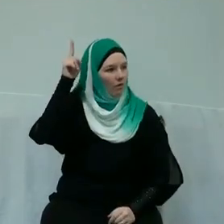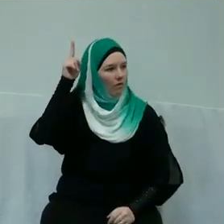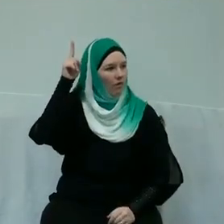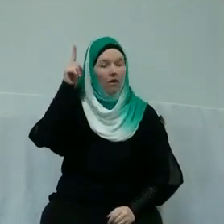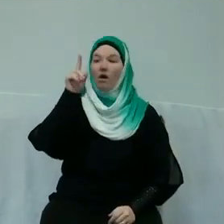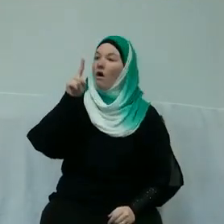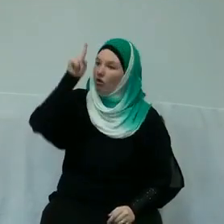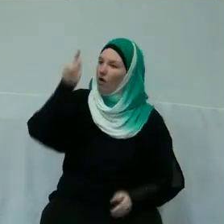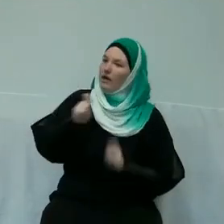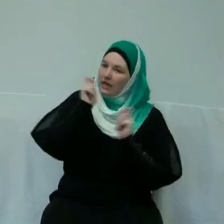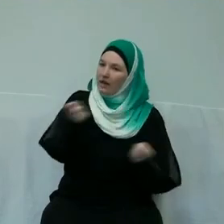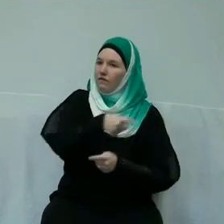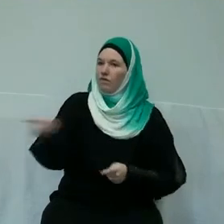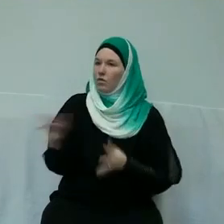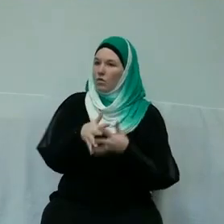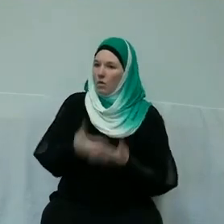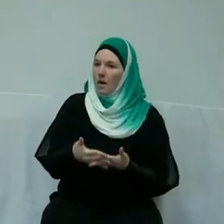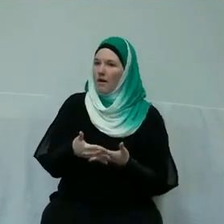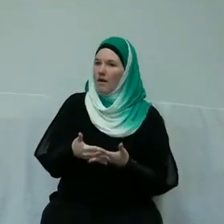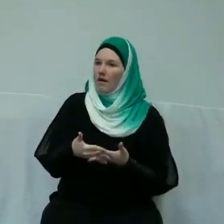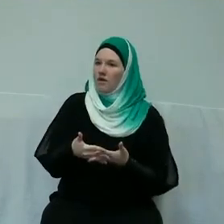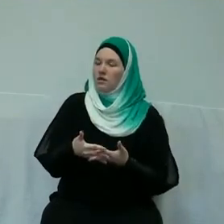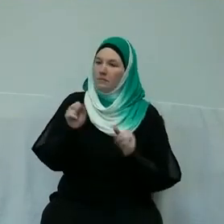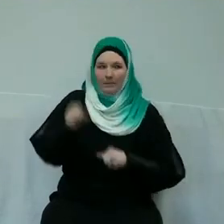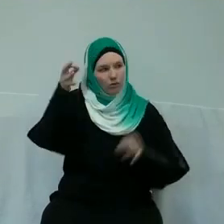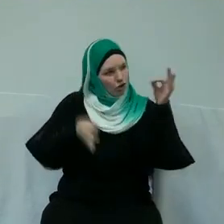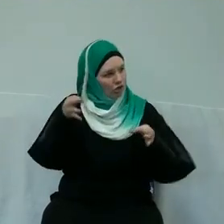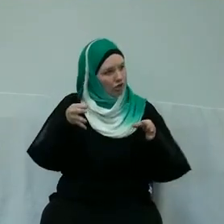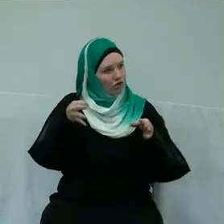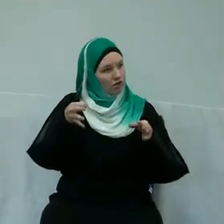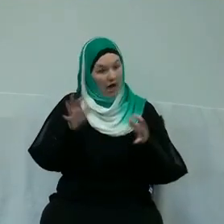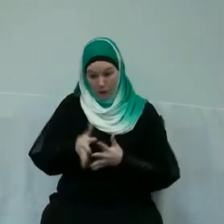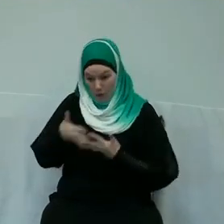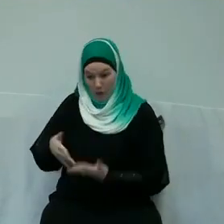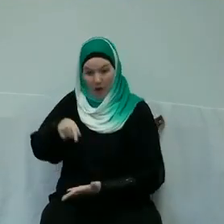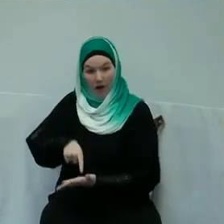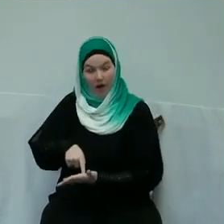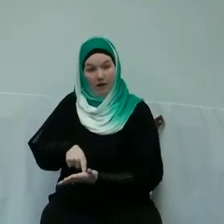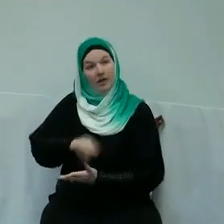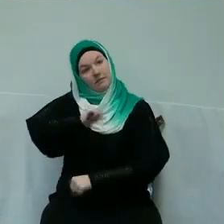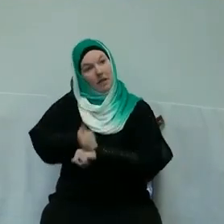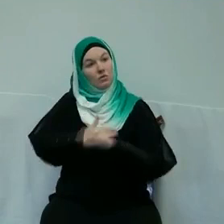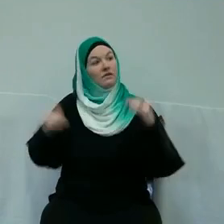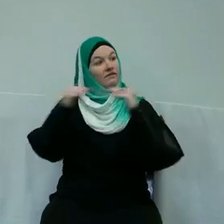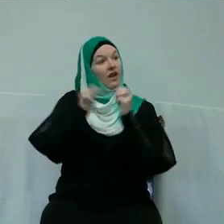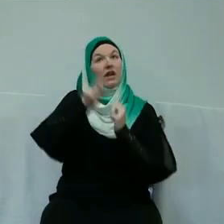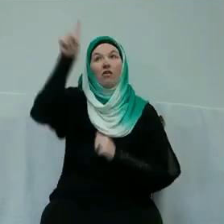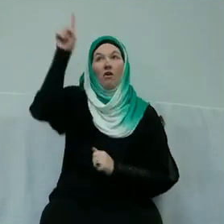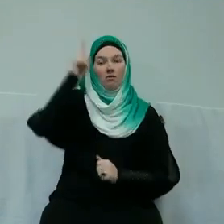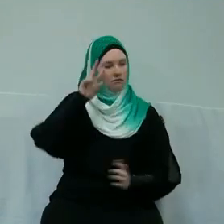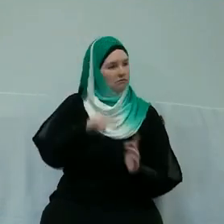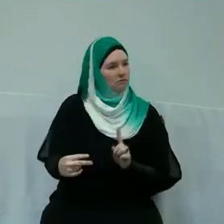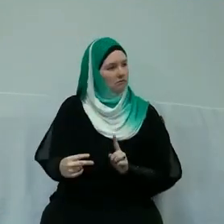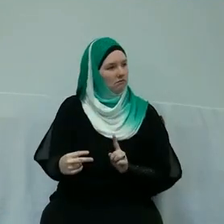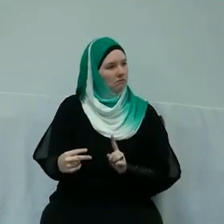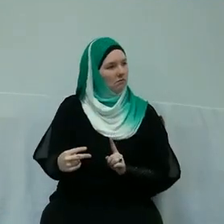judge, and judge based on what is just in Allah's eyes, because that is what is important.